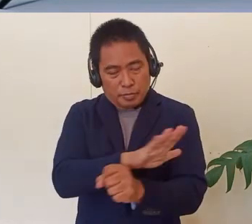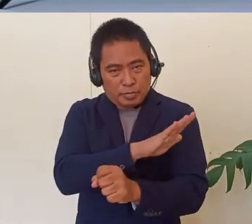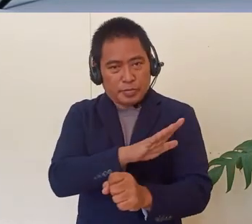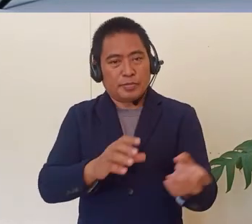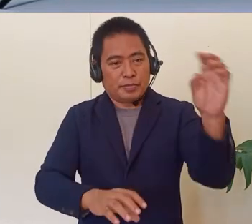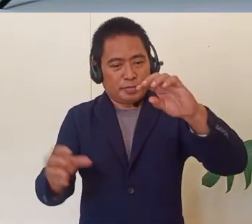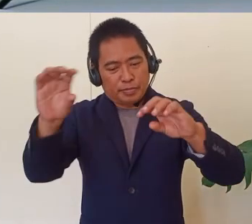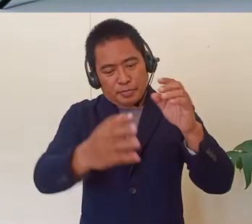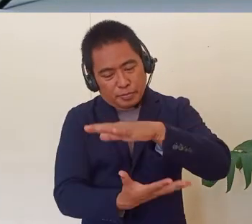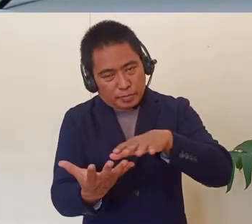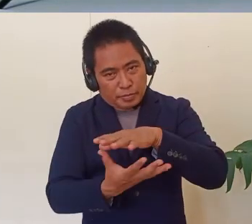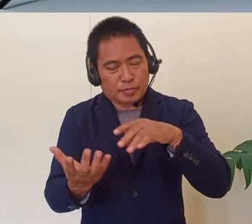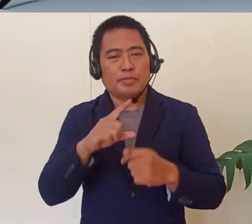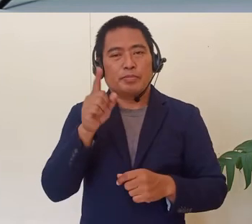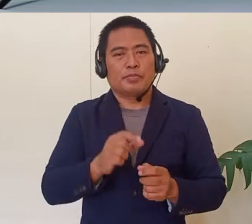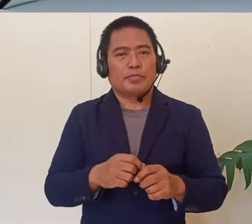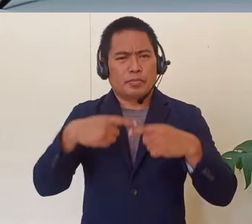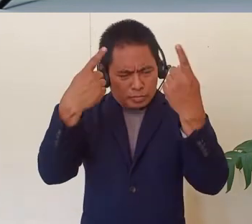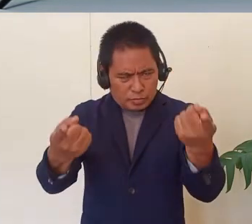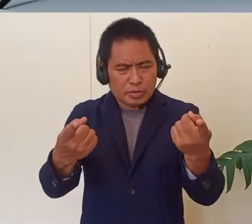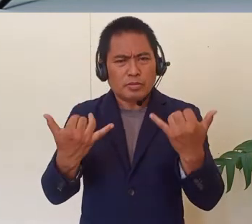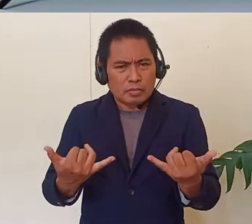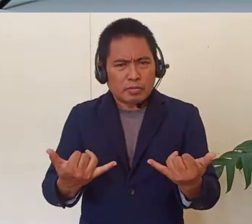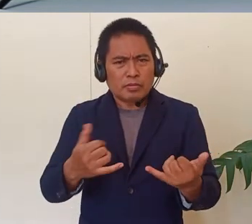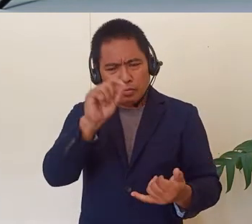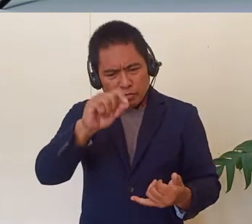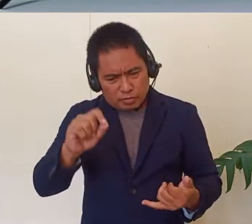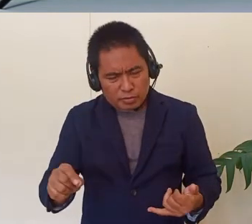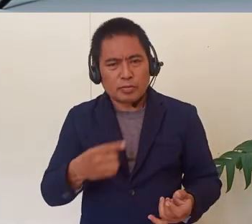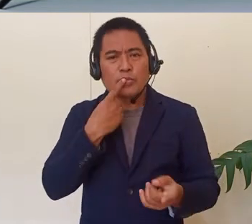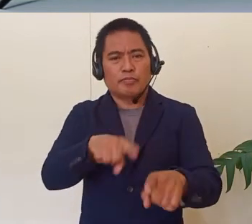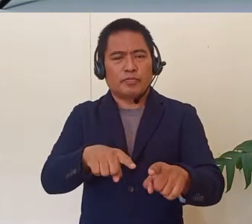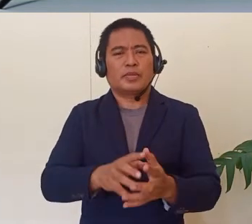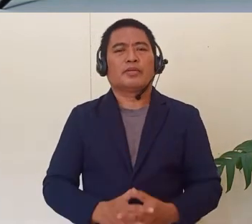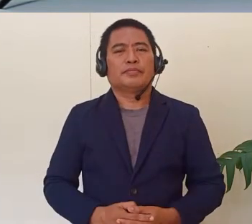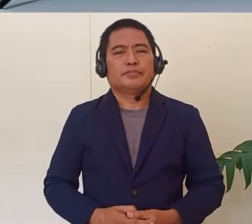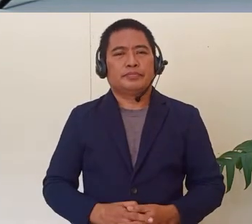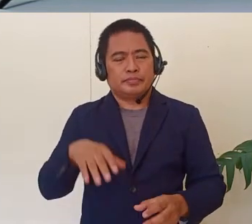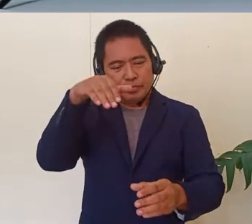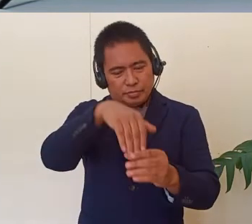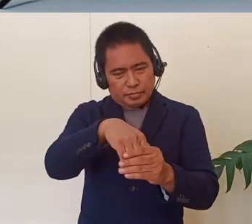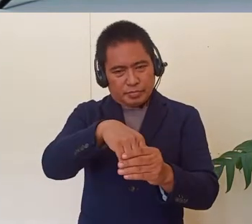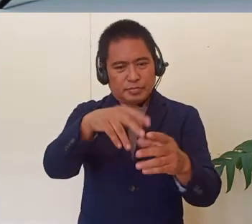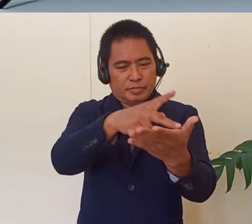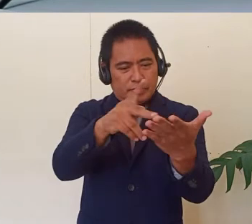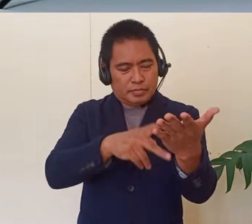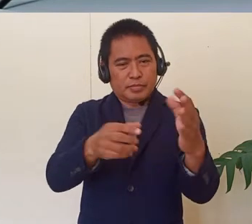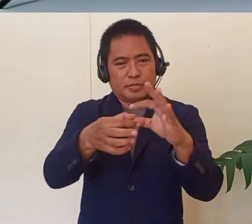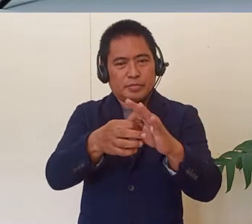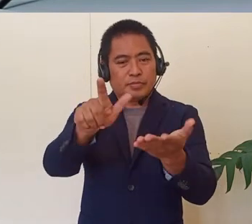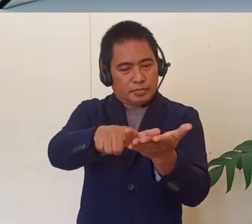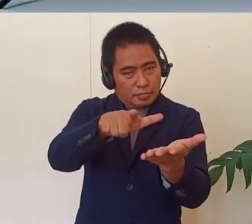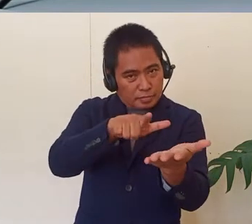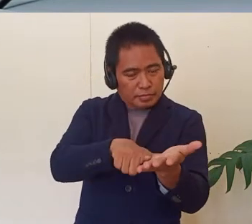your answer. In this part of the lesson, let's check what you have